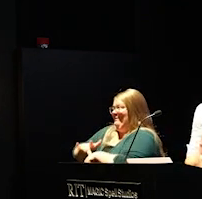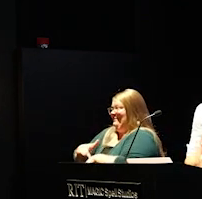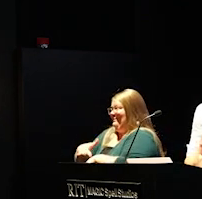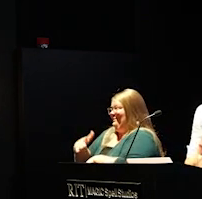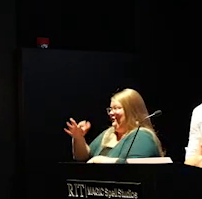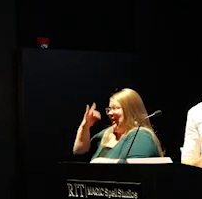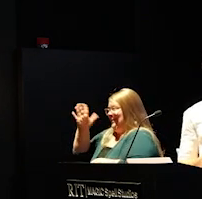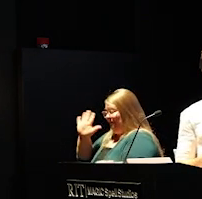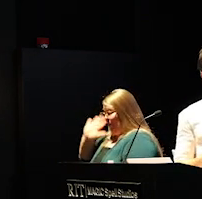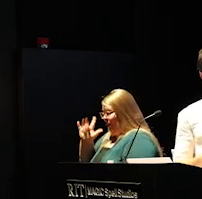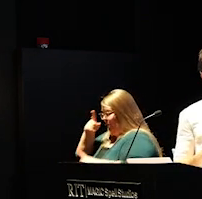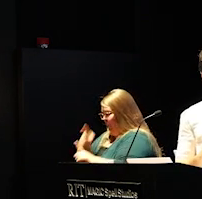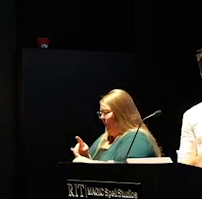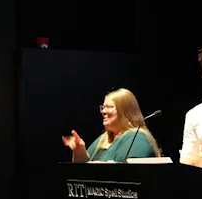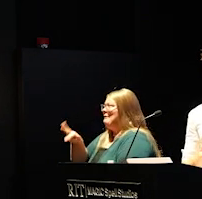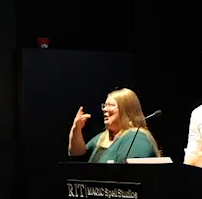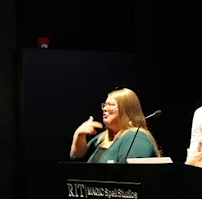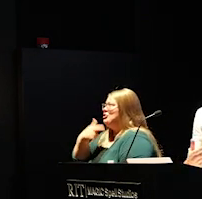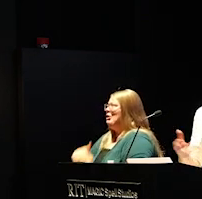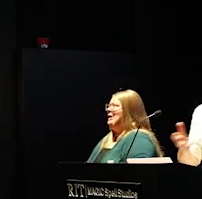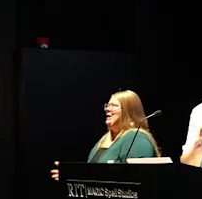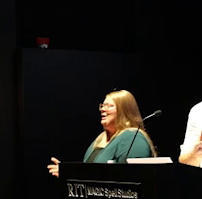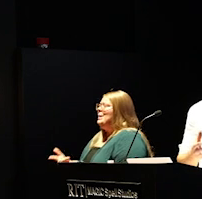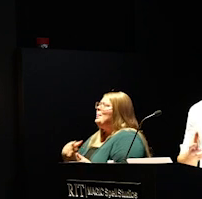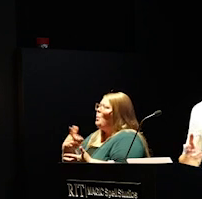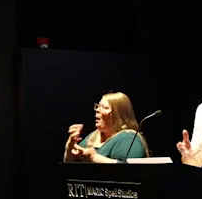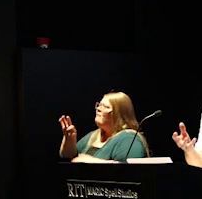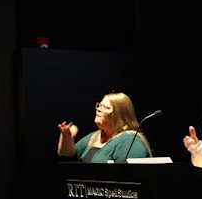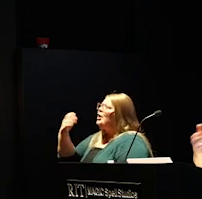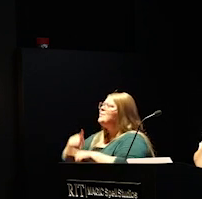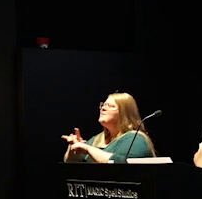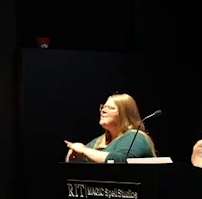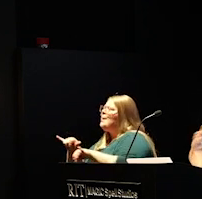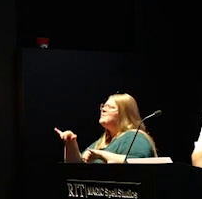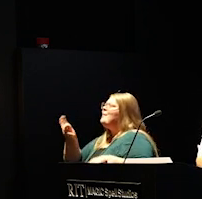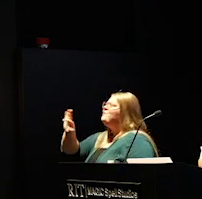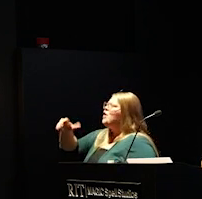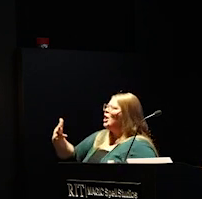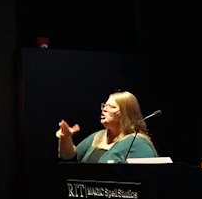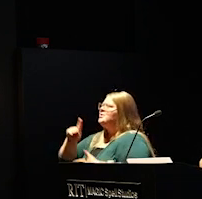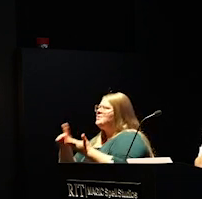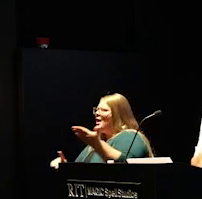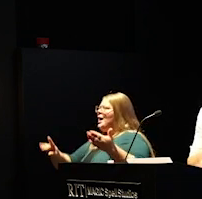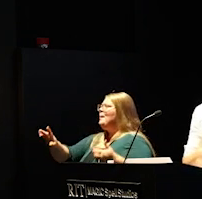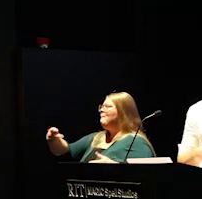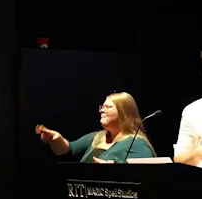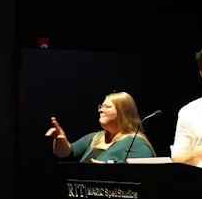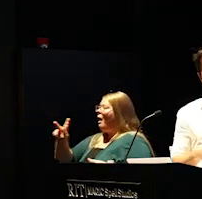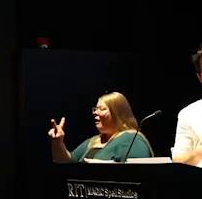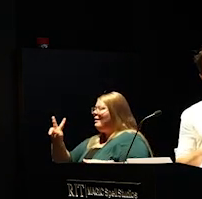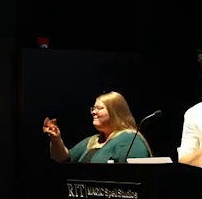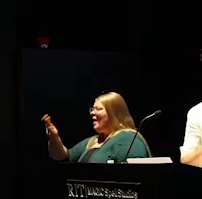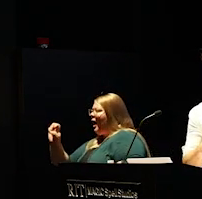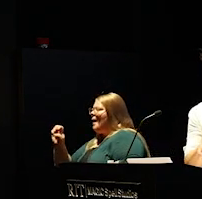feel very, very French in a very like punky way. I oftentimes say now when I design to talk